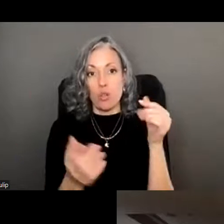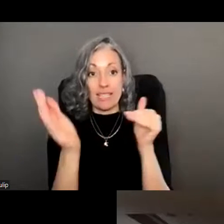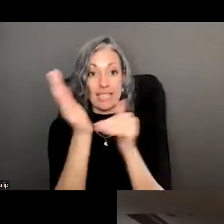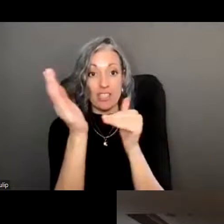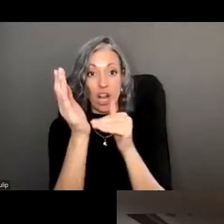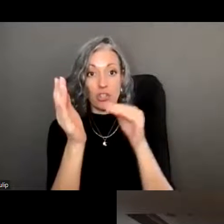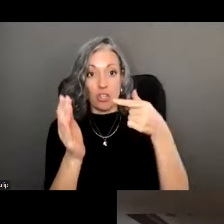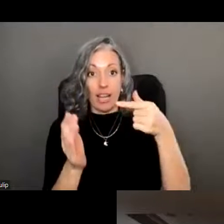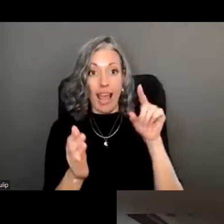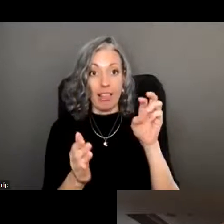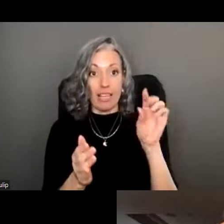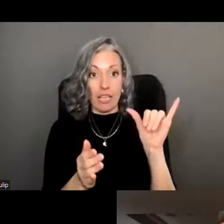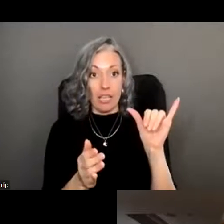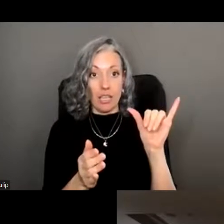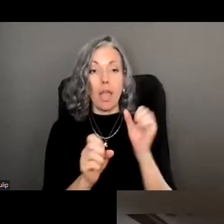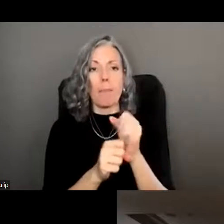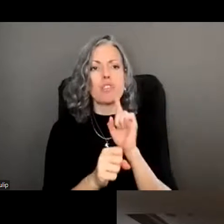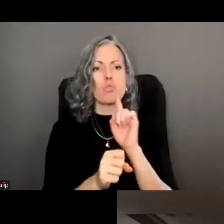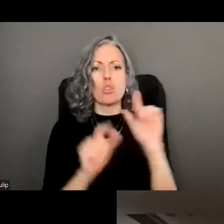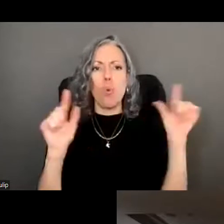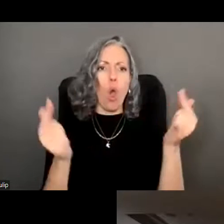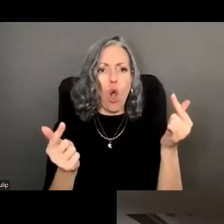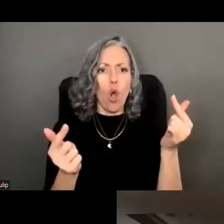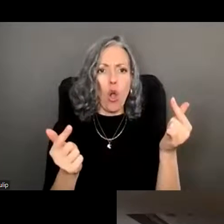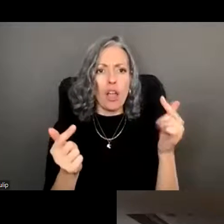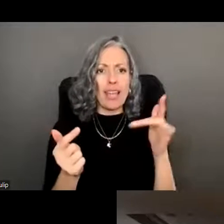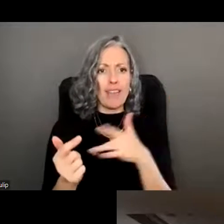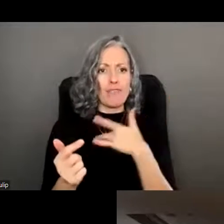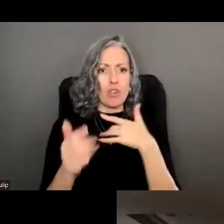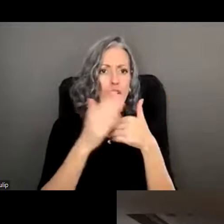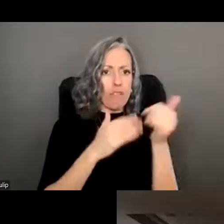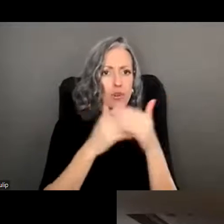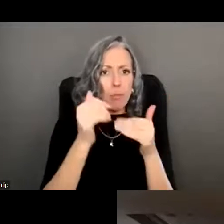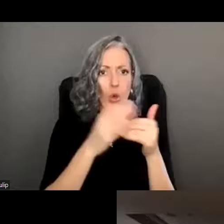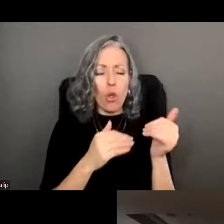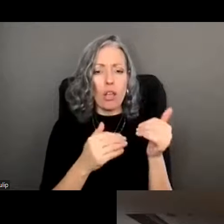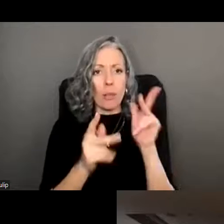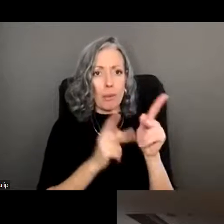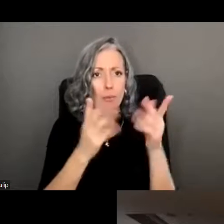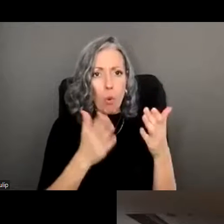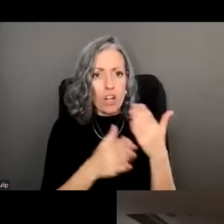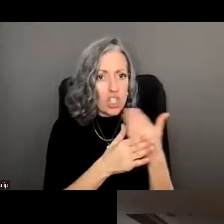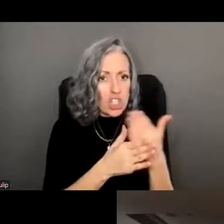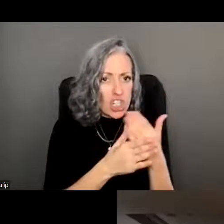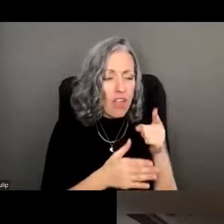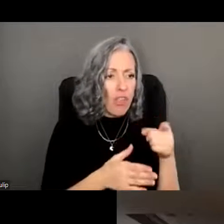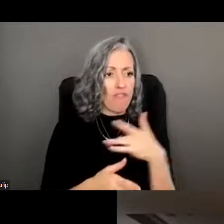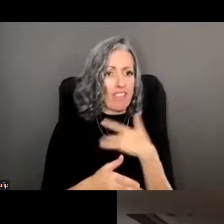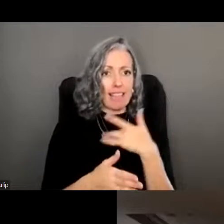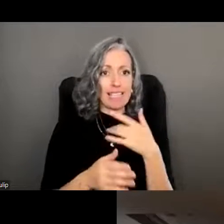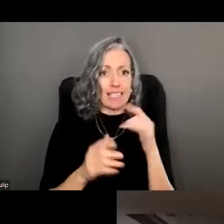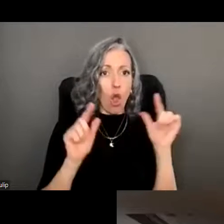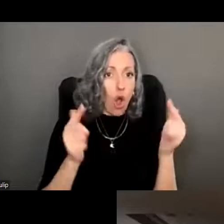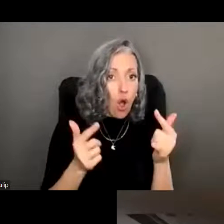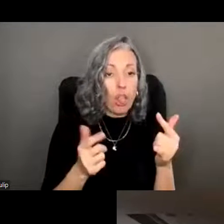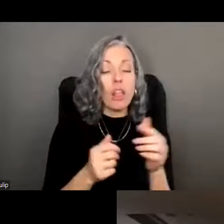that you all had a chance to weigh in if folks were comfortable with these being shared, if people wanted to share fewer or all of them. And